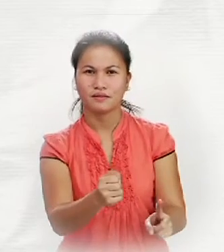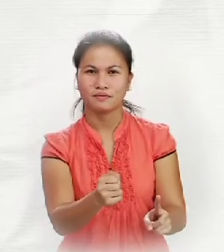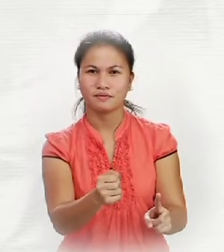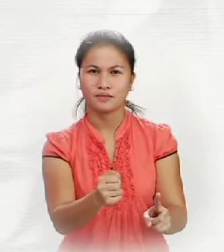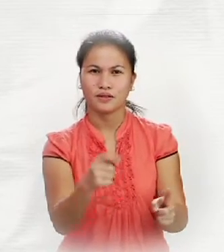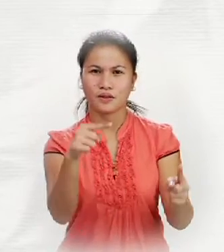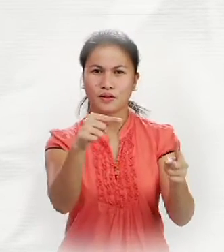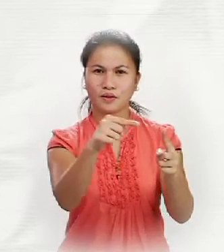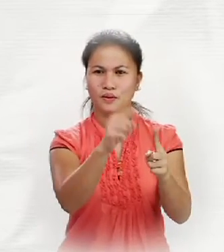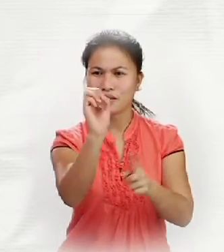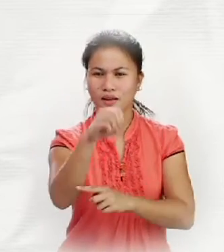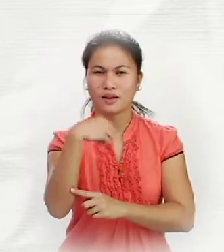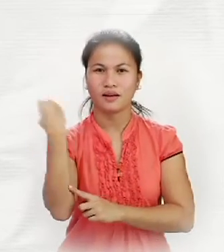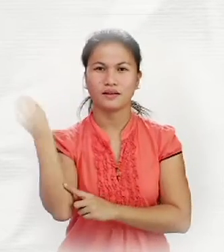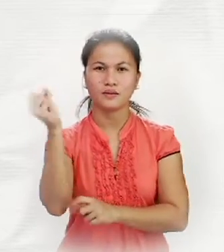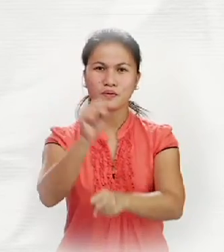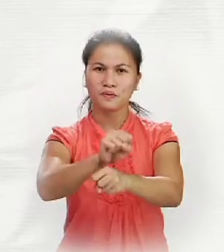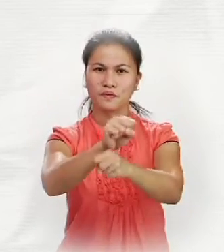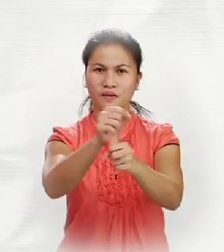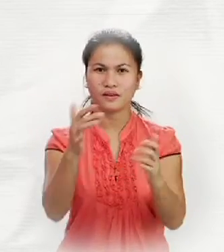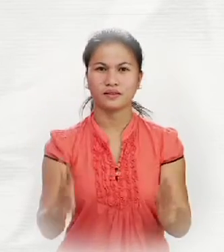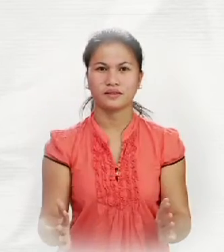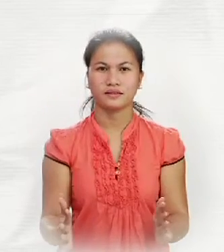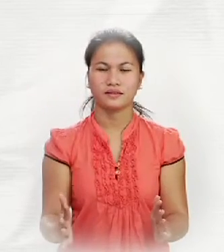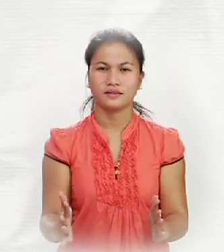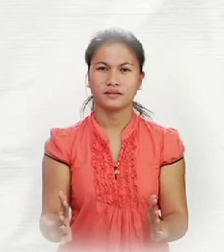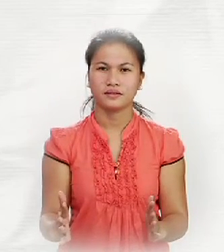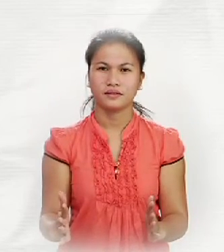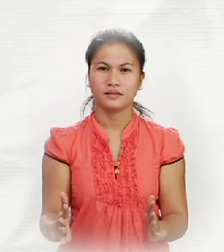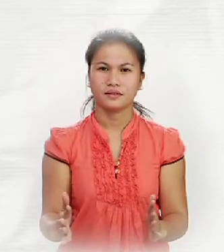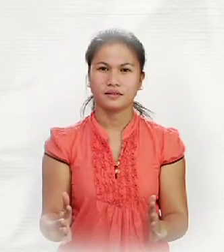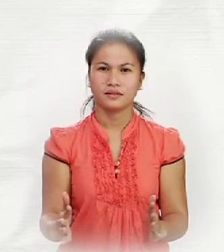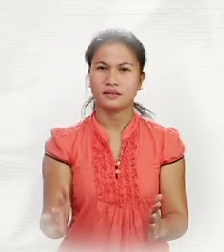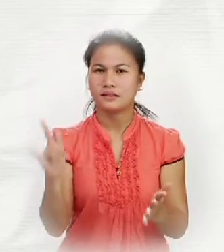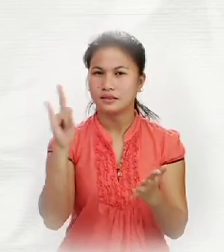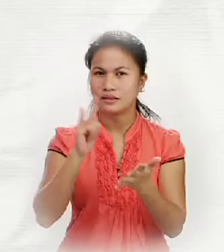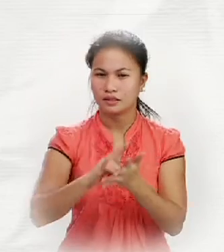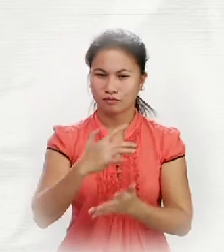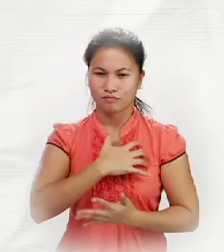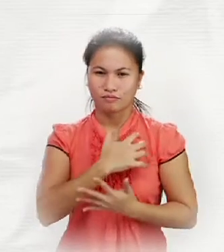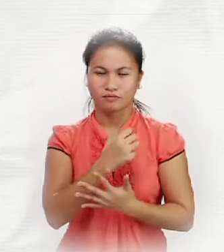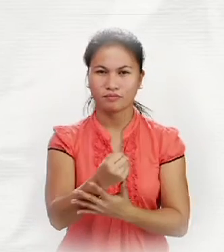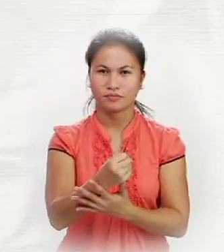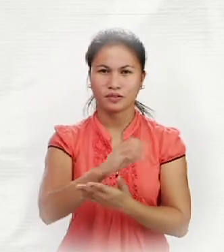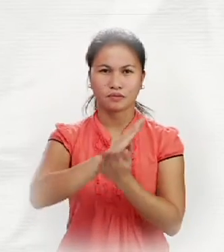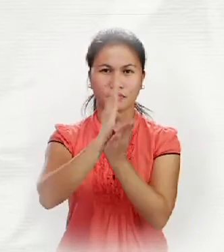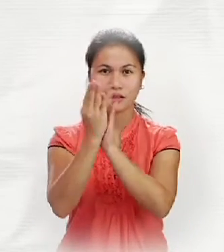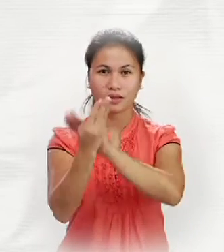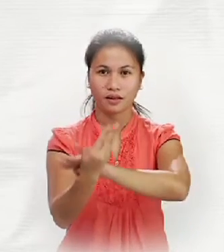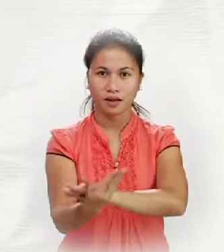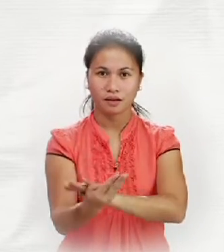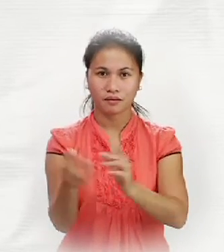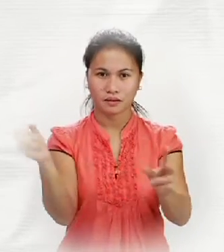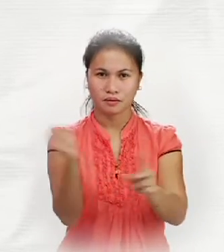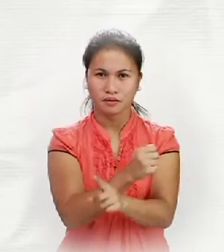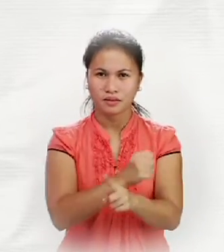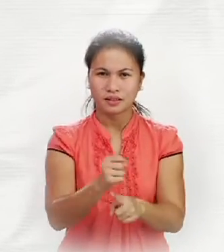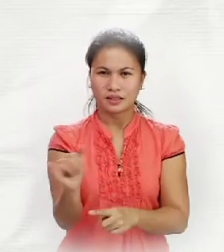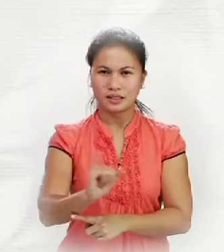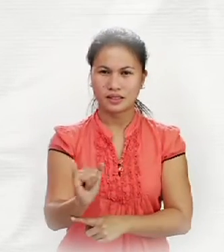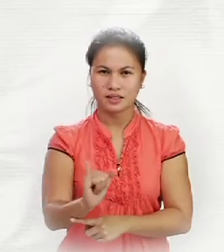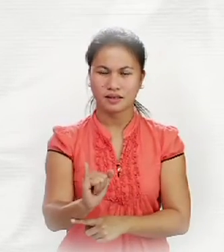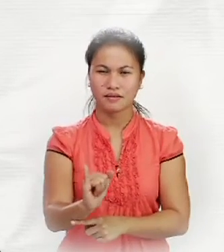his co-workers. And this courage to be abusive is born out